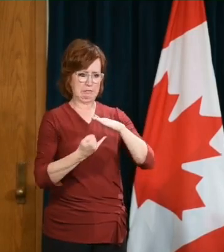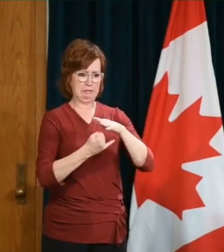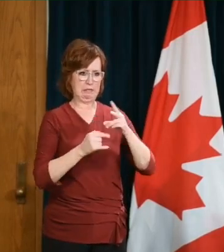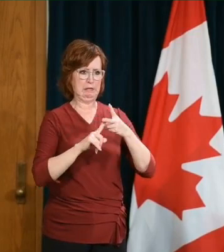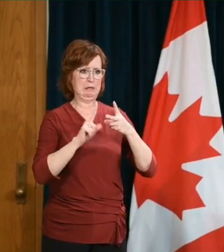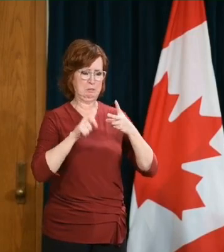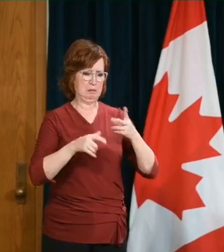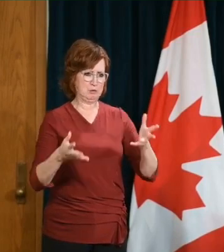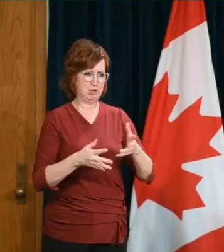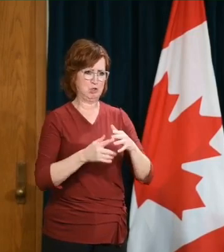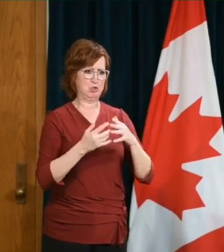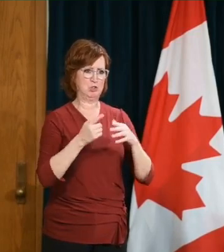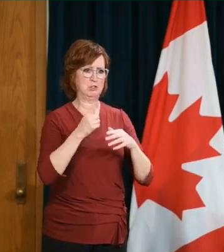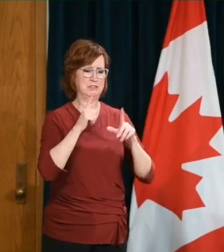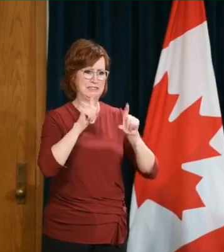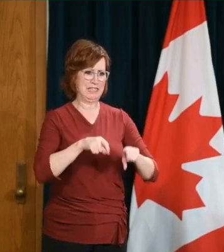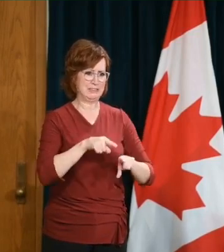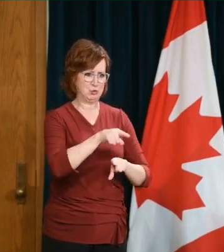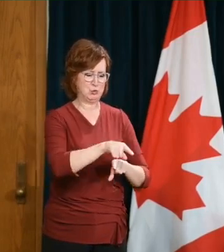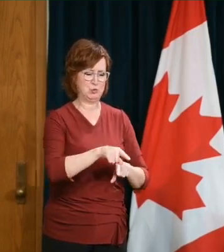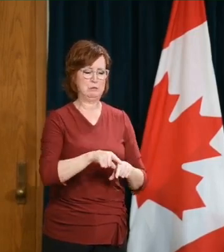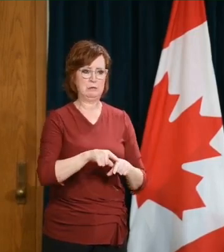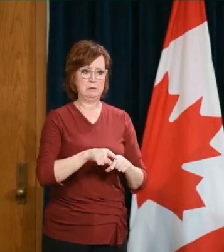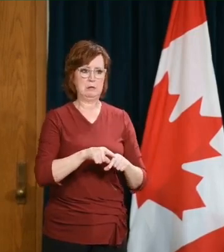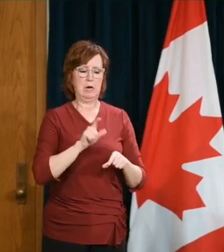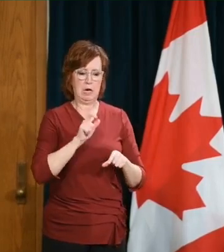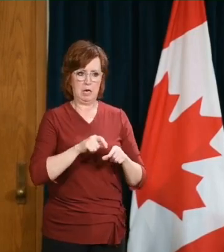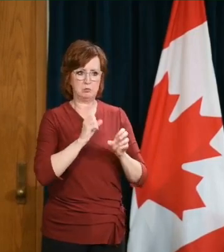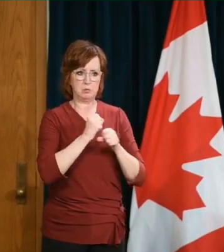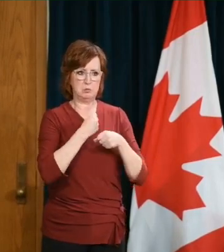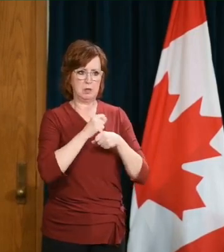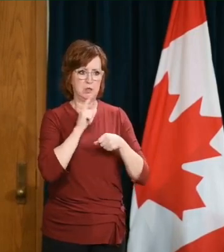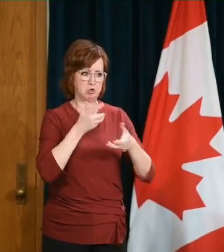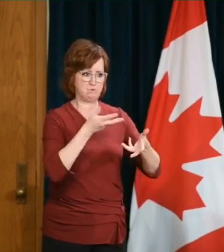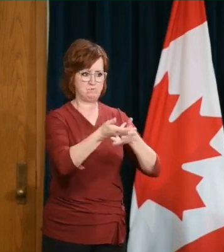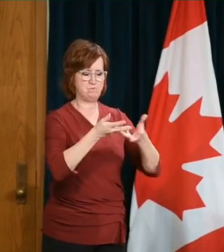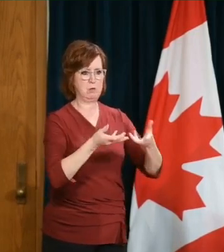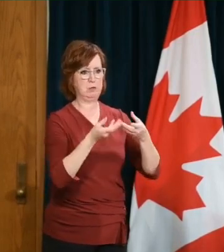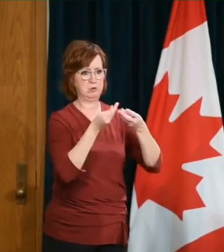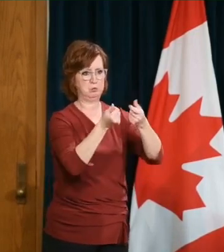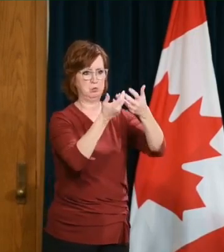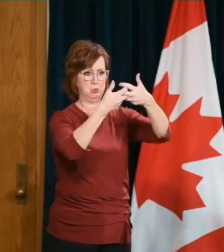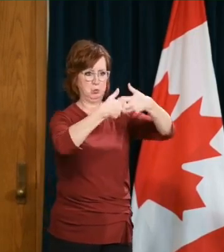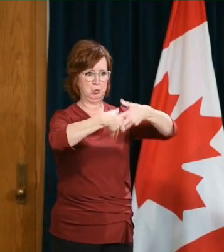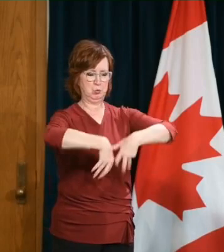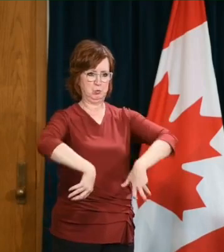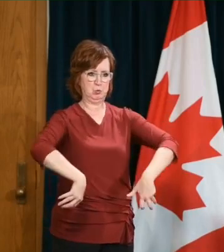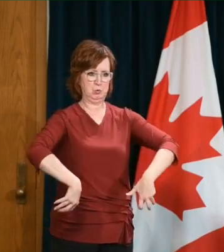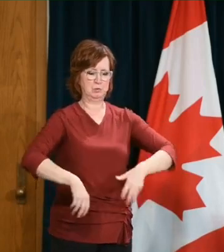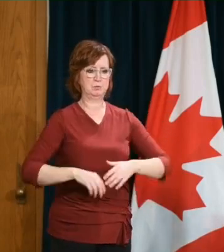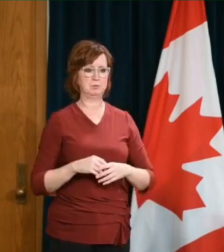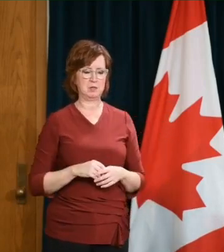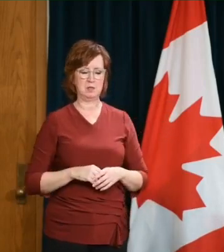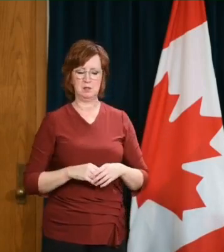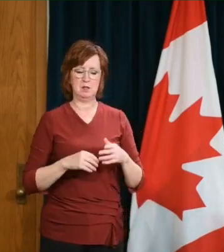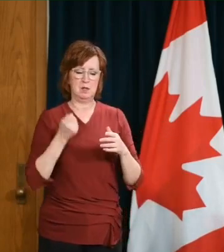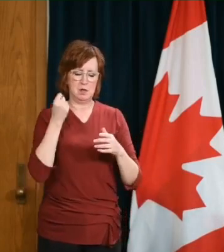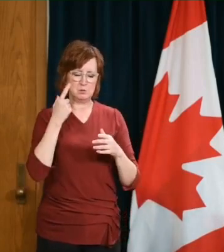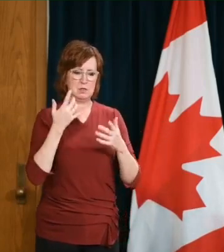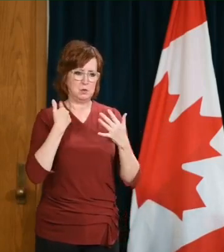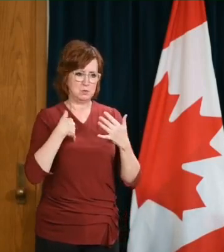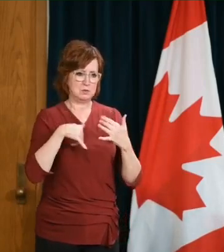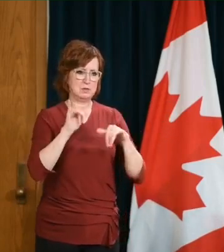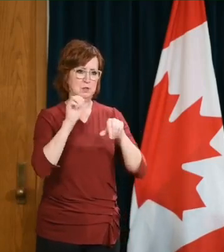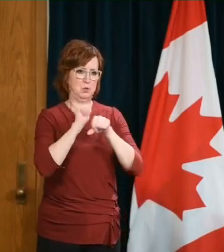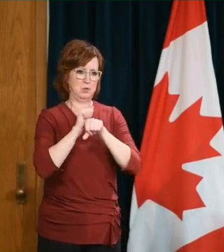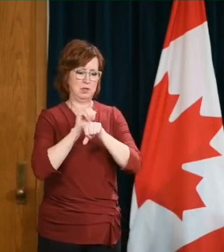done, are happening in a very fluid and effective manner. So this is, again, a work in progress.